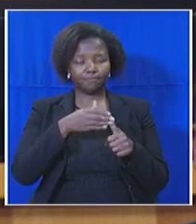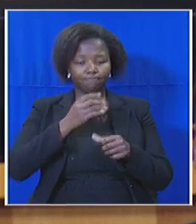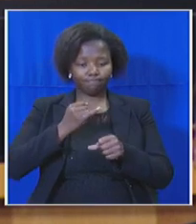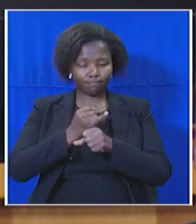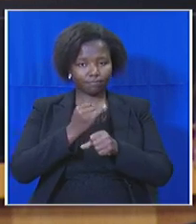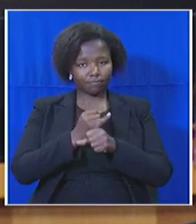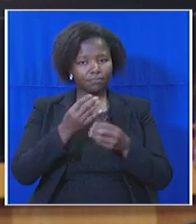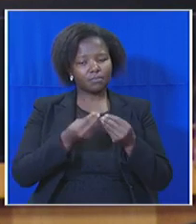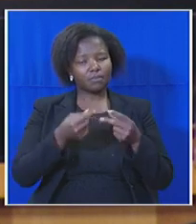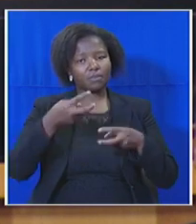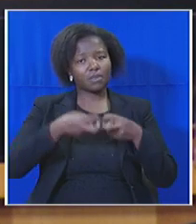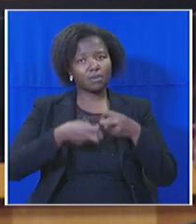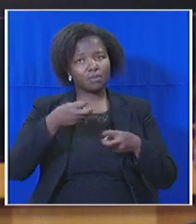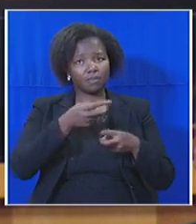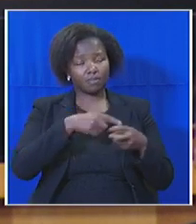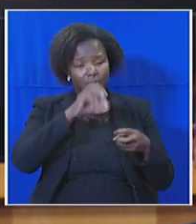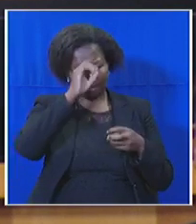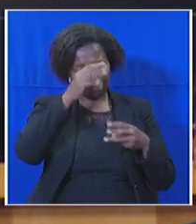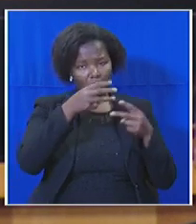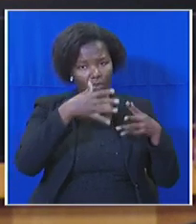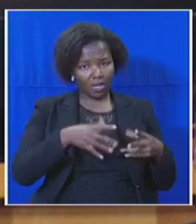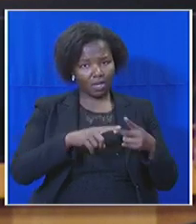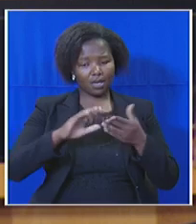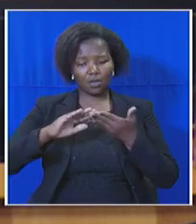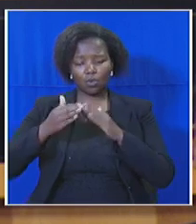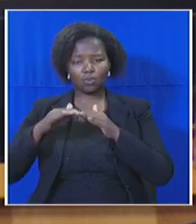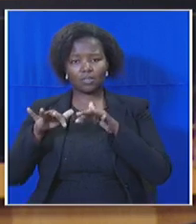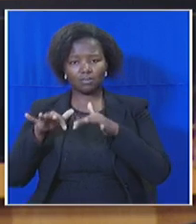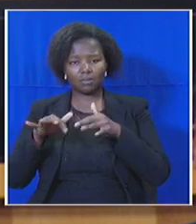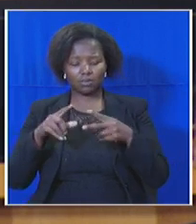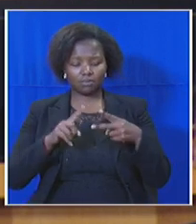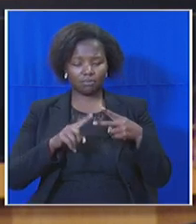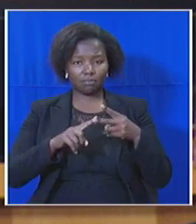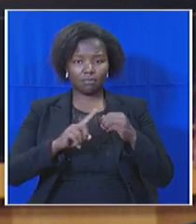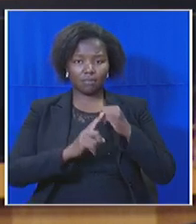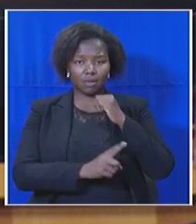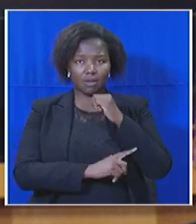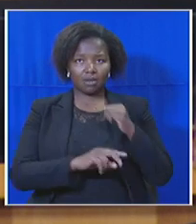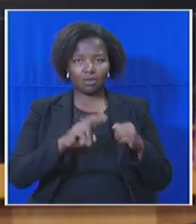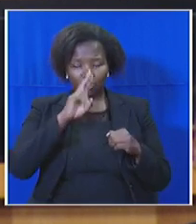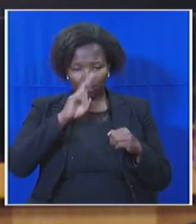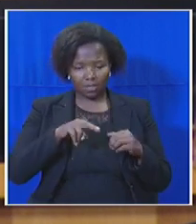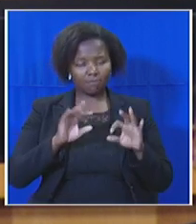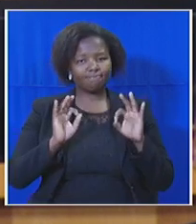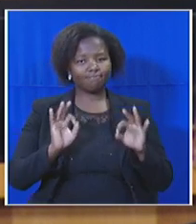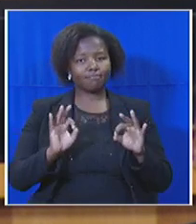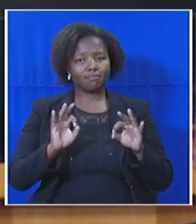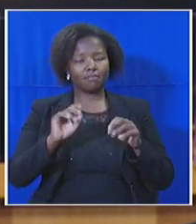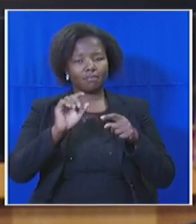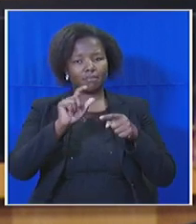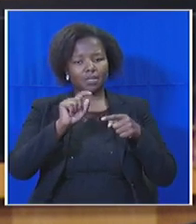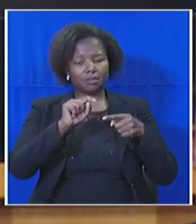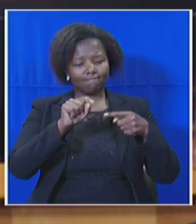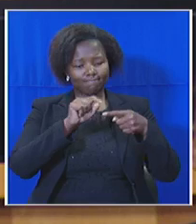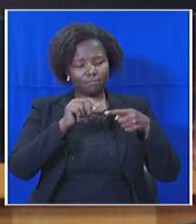the impasse between the mine workers and community members, and finally, to come up with an allocation criteria that